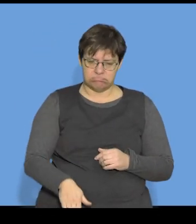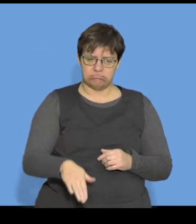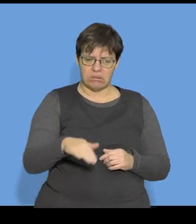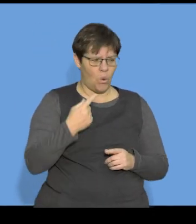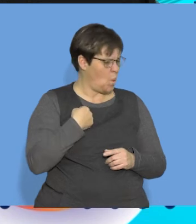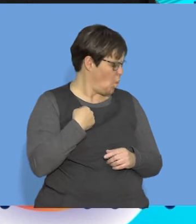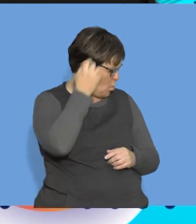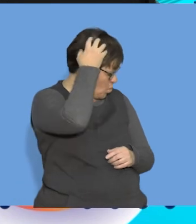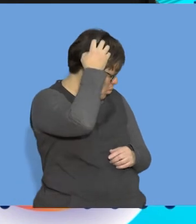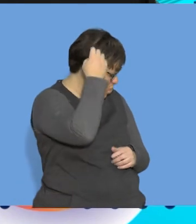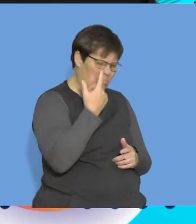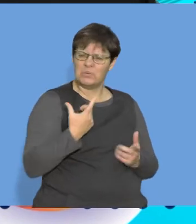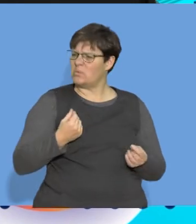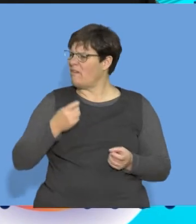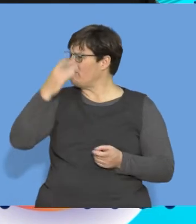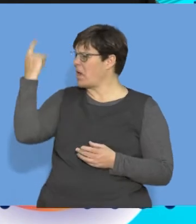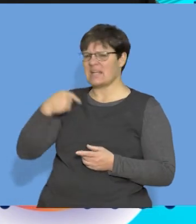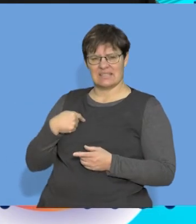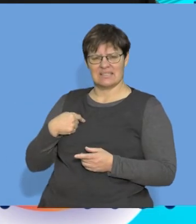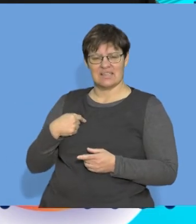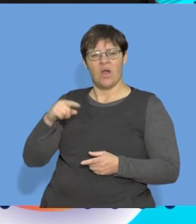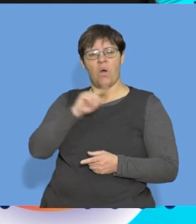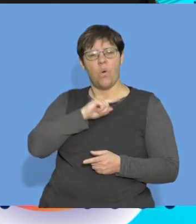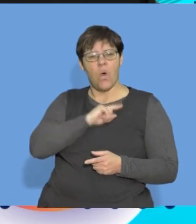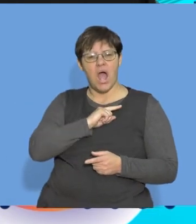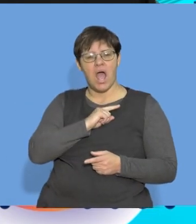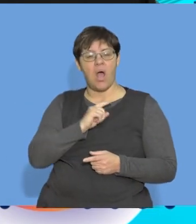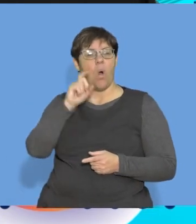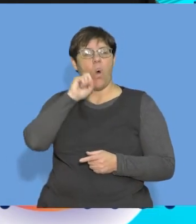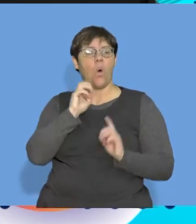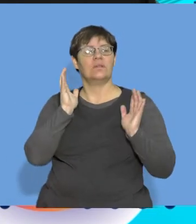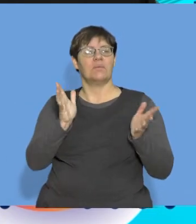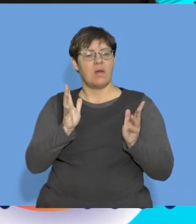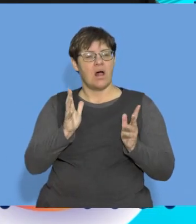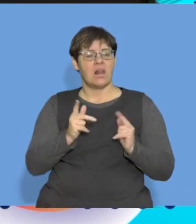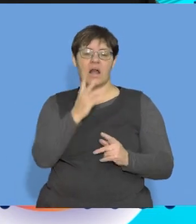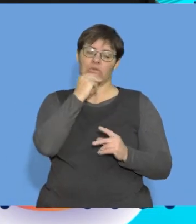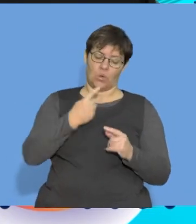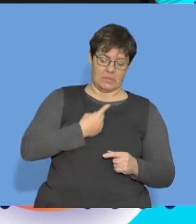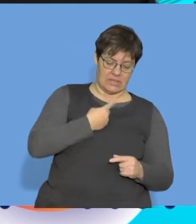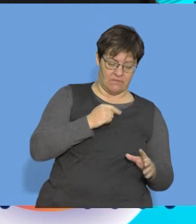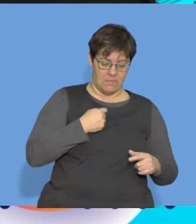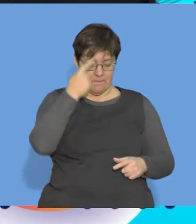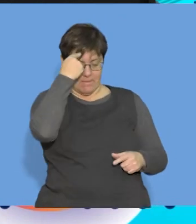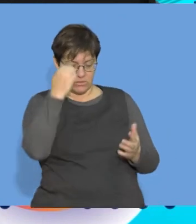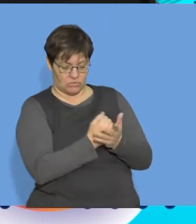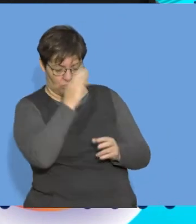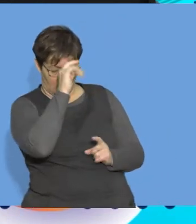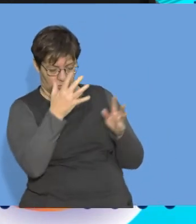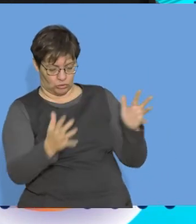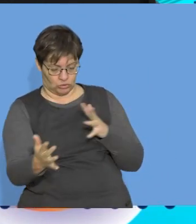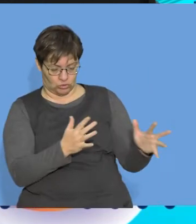you start to forget. Hence, older people start to speak to themselves so that they should not forget what they wanted to